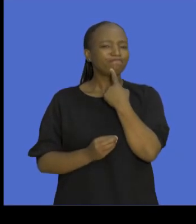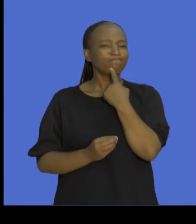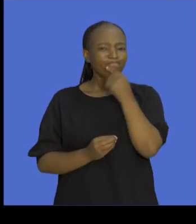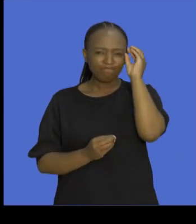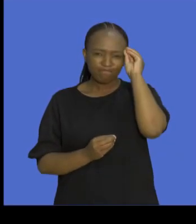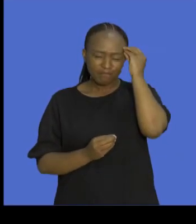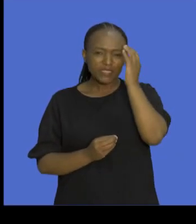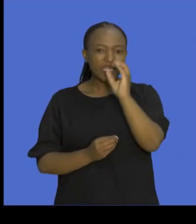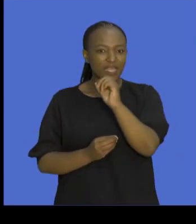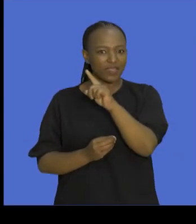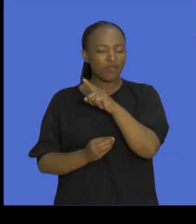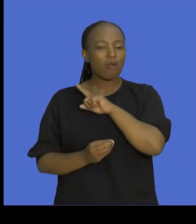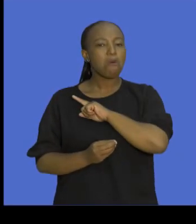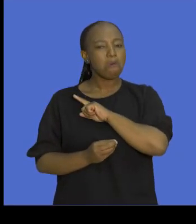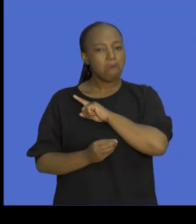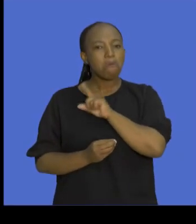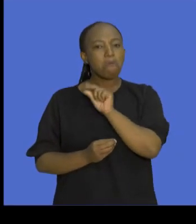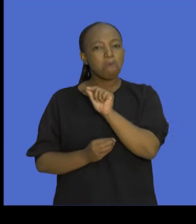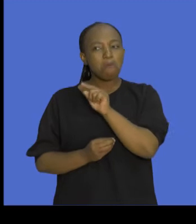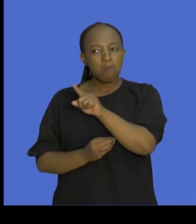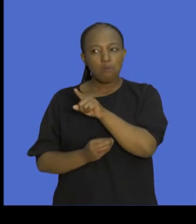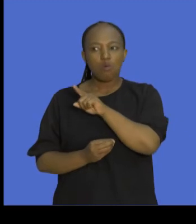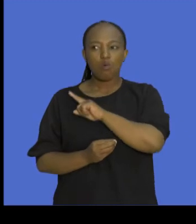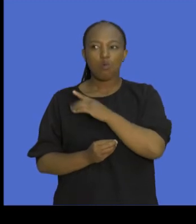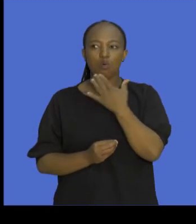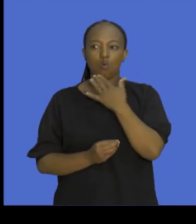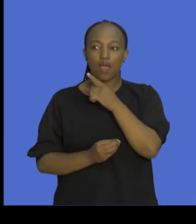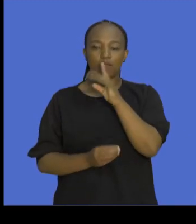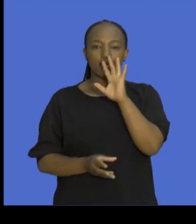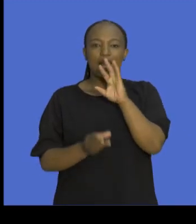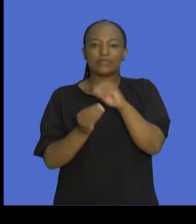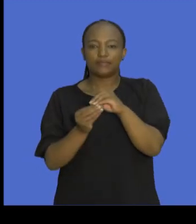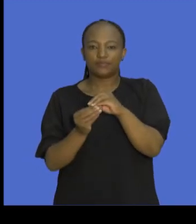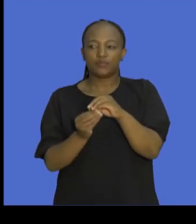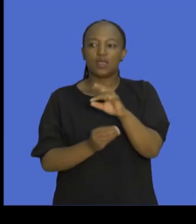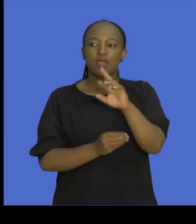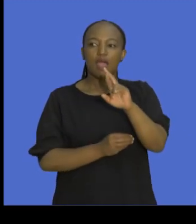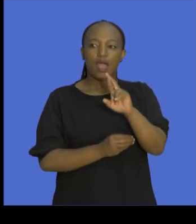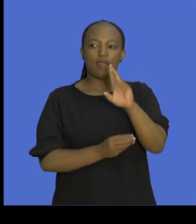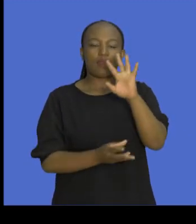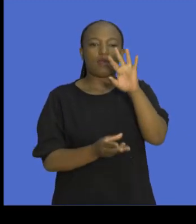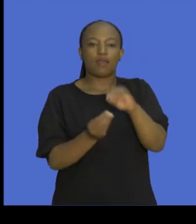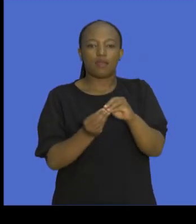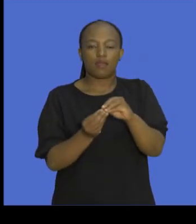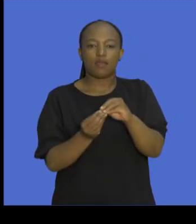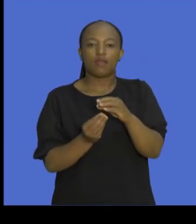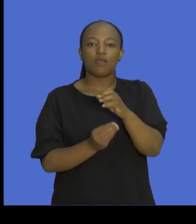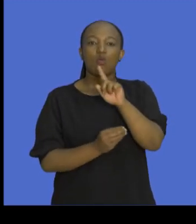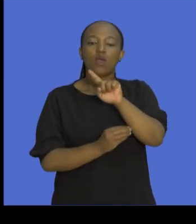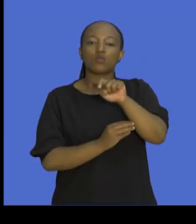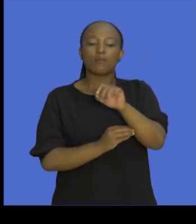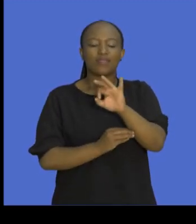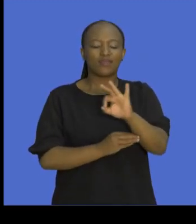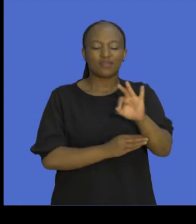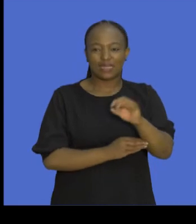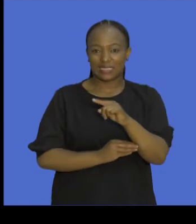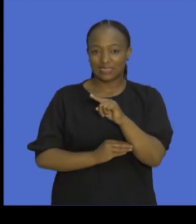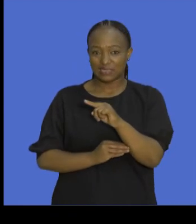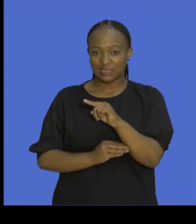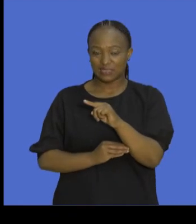realize that the effective resistance, okay, which is the R total in the circuit, which is 1.33.